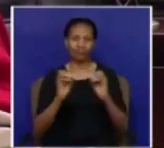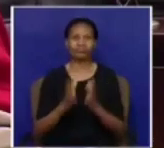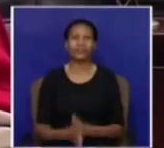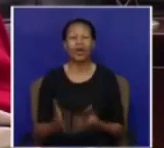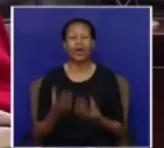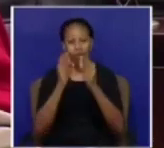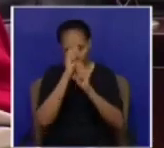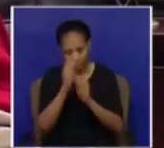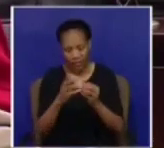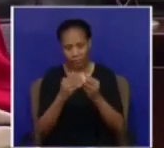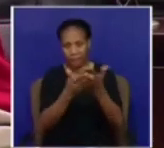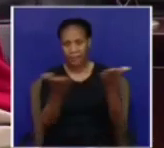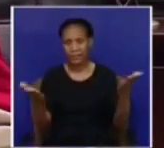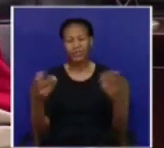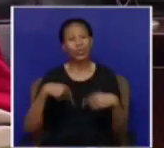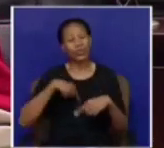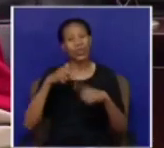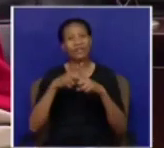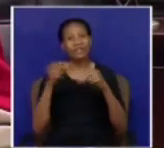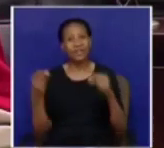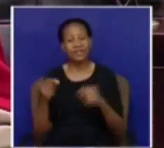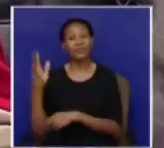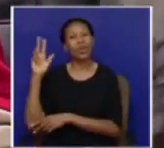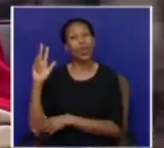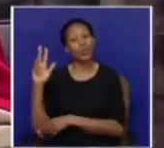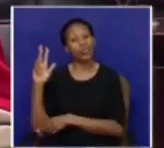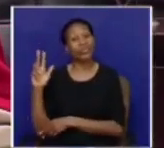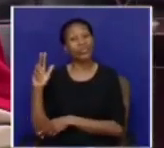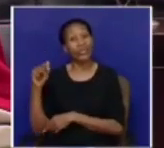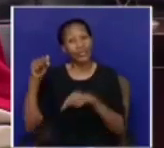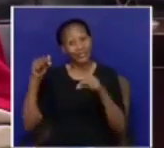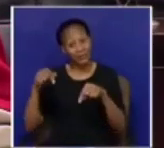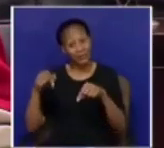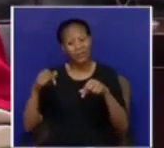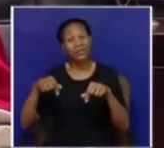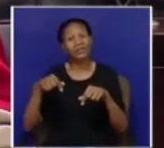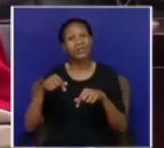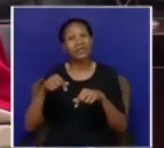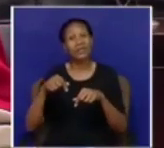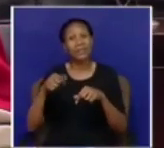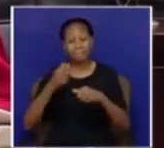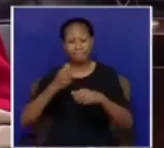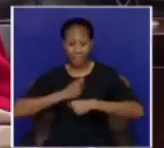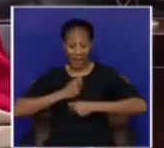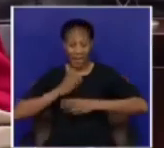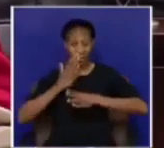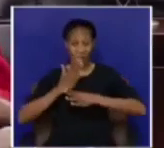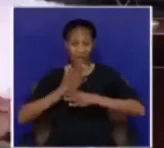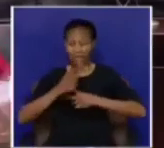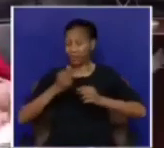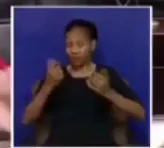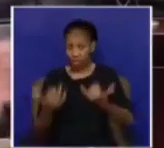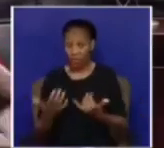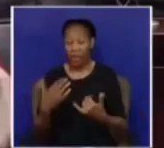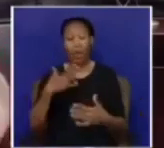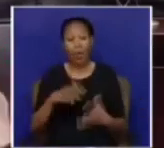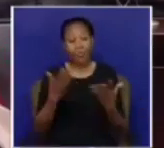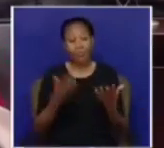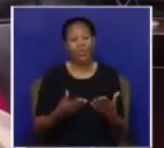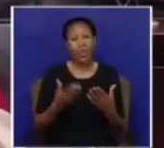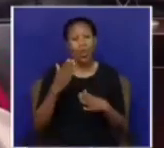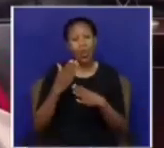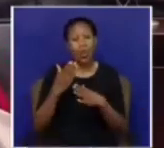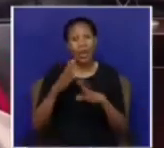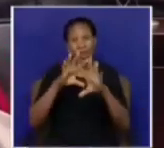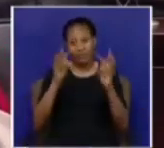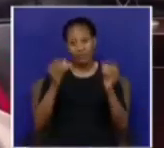Honorable members, that concludes that ministering of the oath or affirmation on my side. I would like to hand over to the